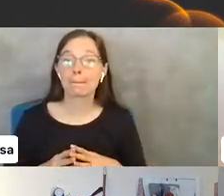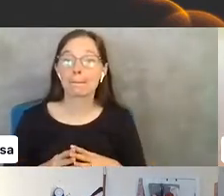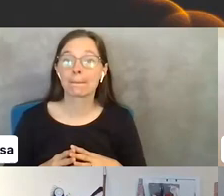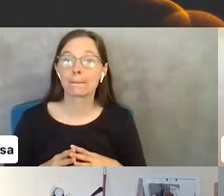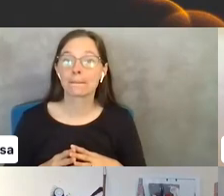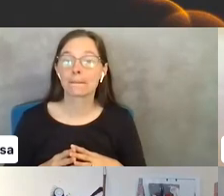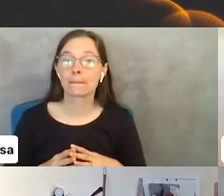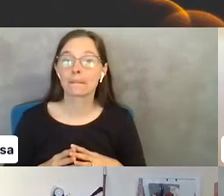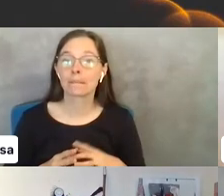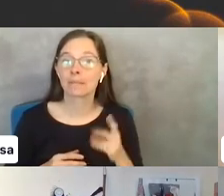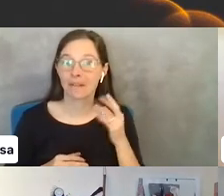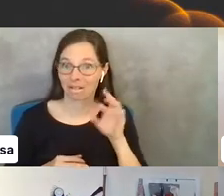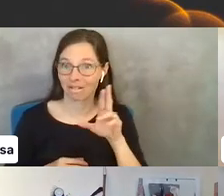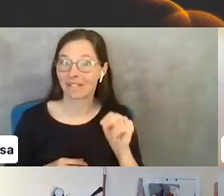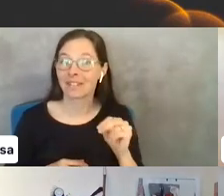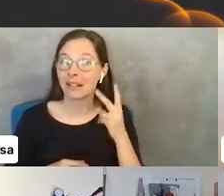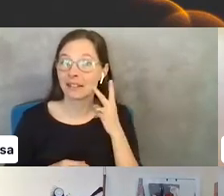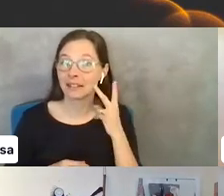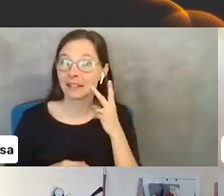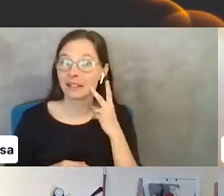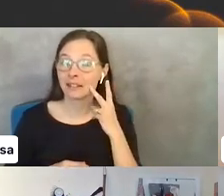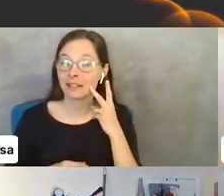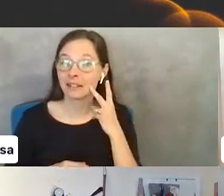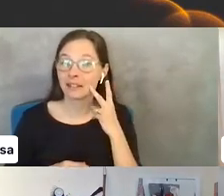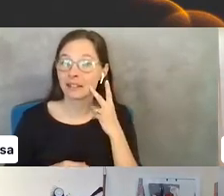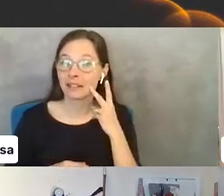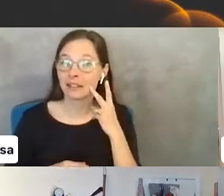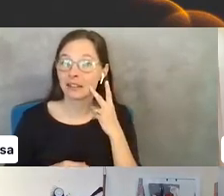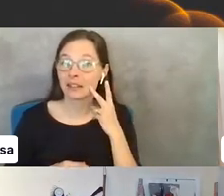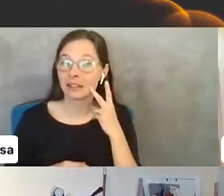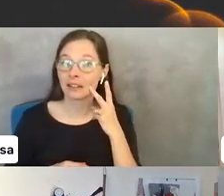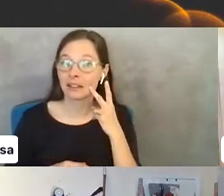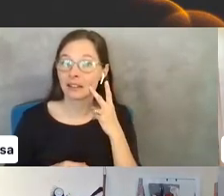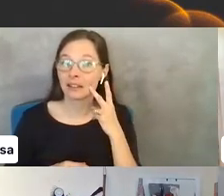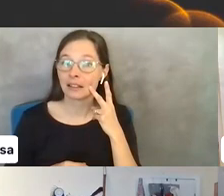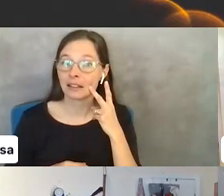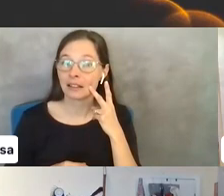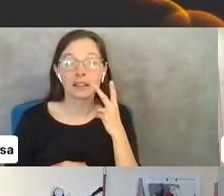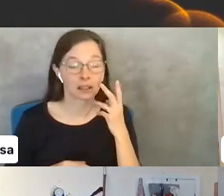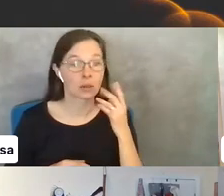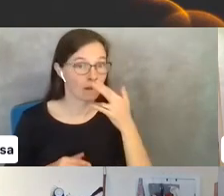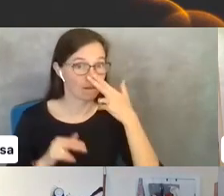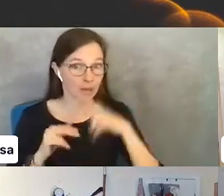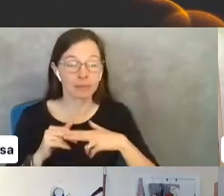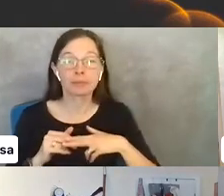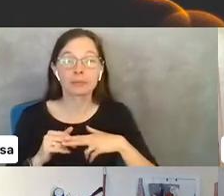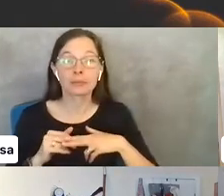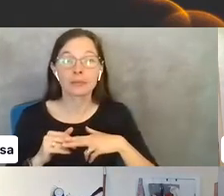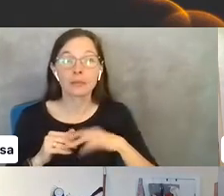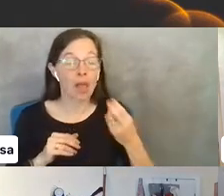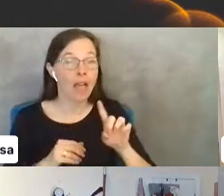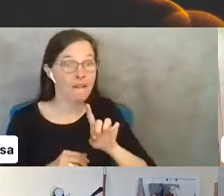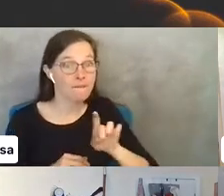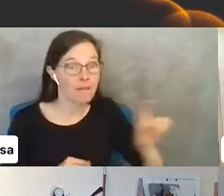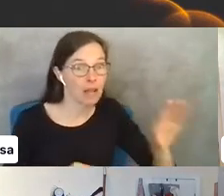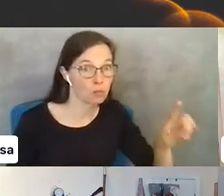fun. I see we got the advances and the retreats there. This is the fun stuff. So this is the advances and the retreats. These